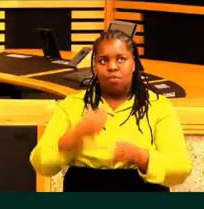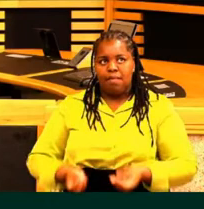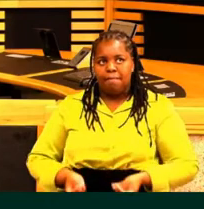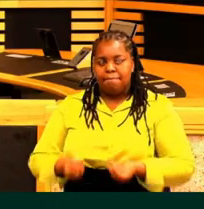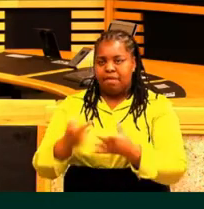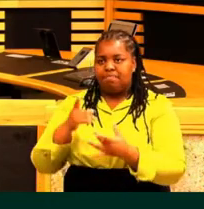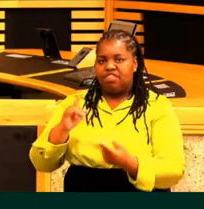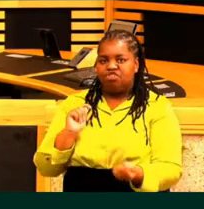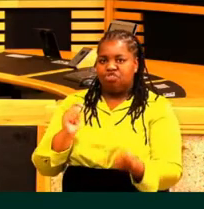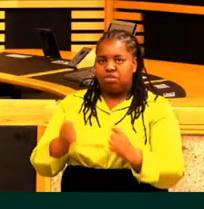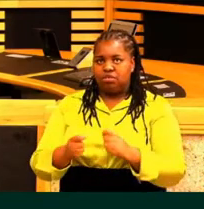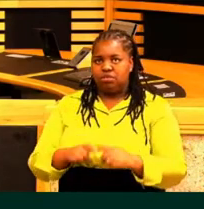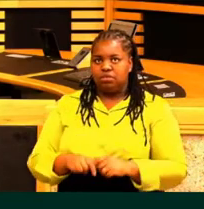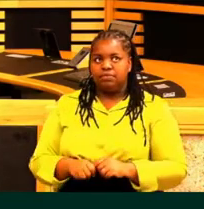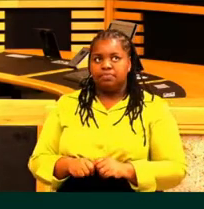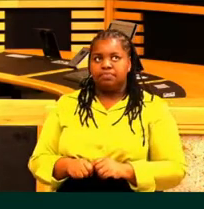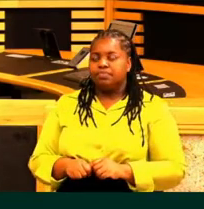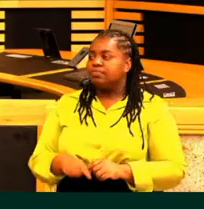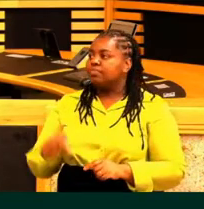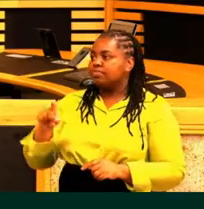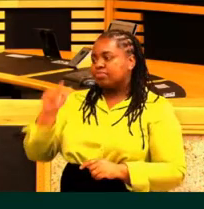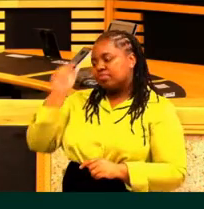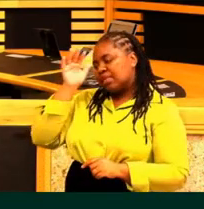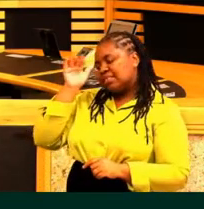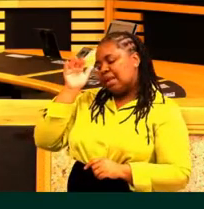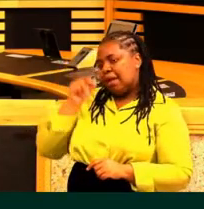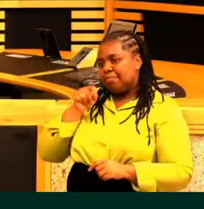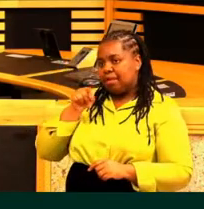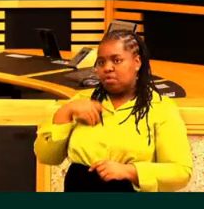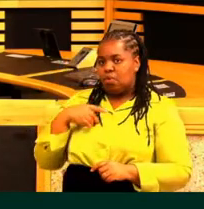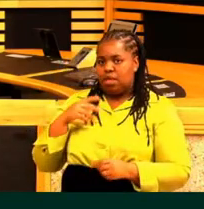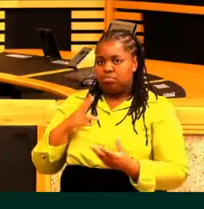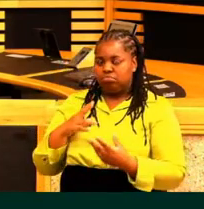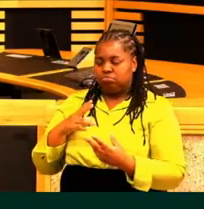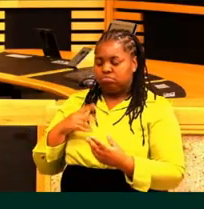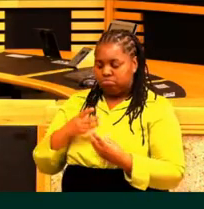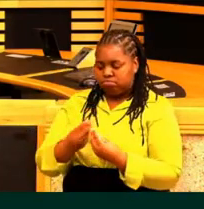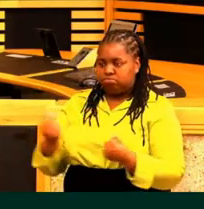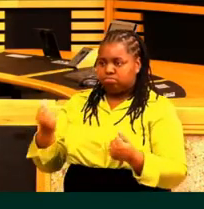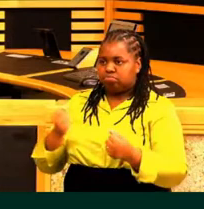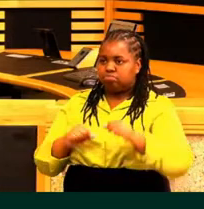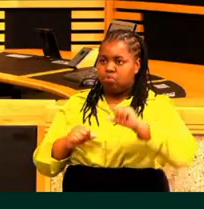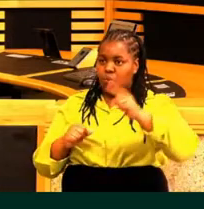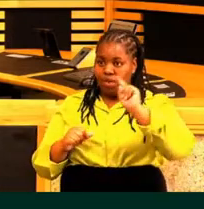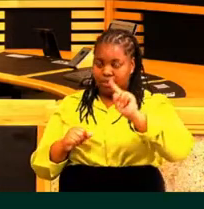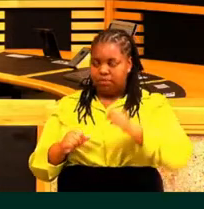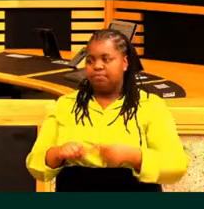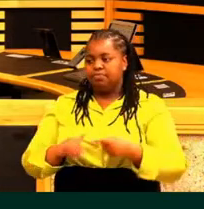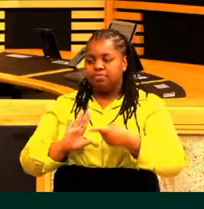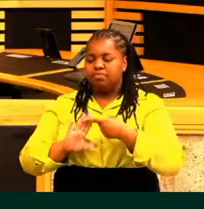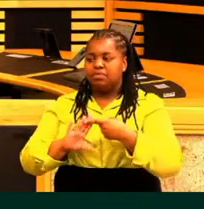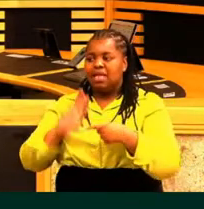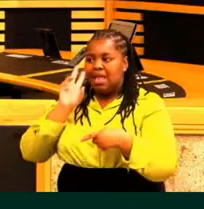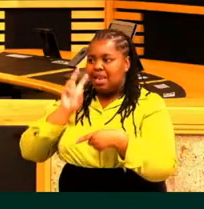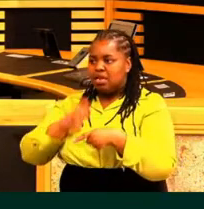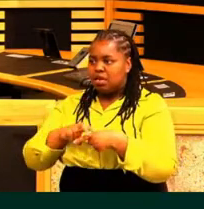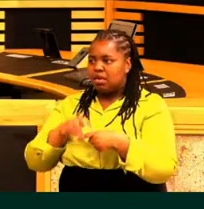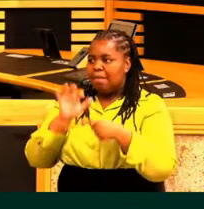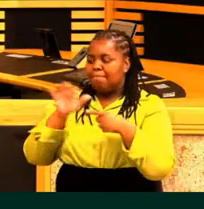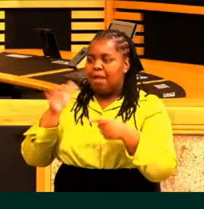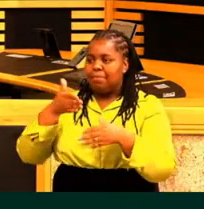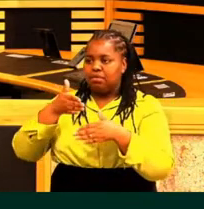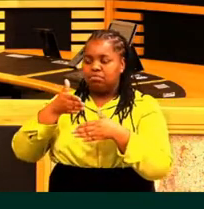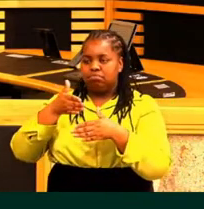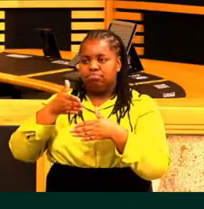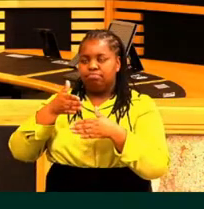change in saraparment District were resolved in the following that there is a need to broaden the public employment